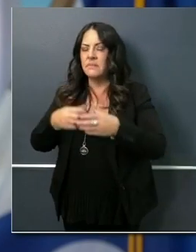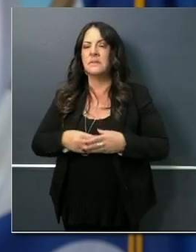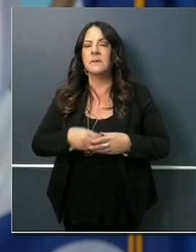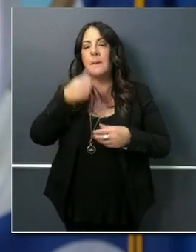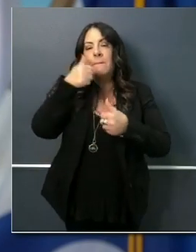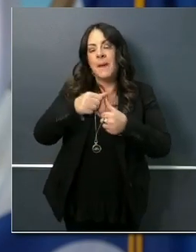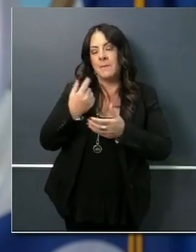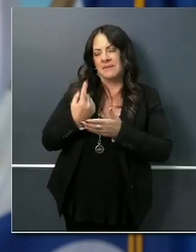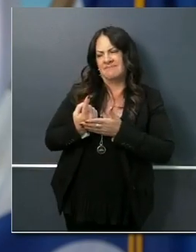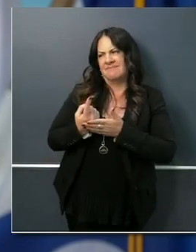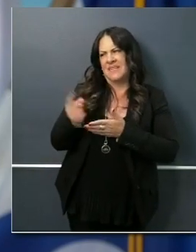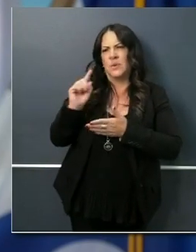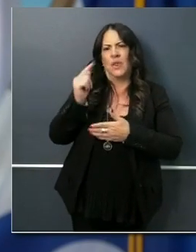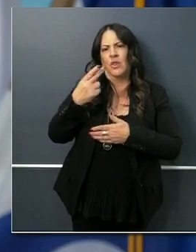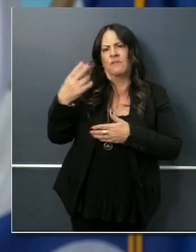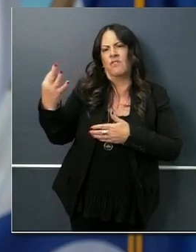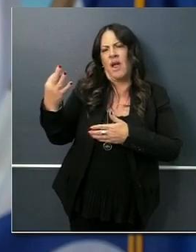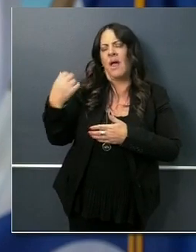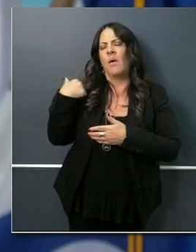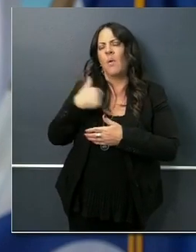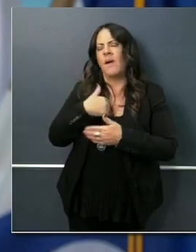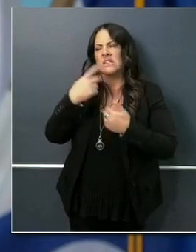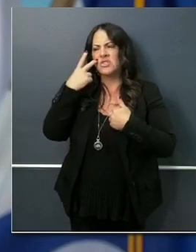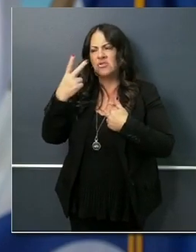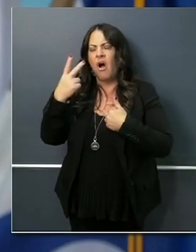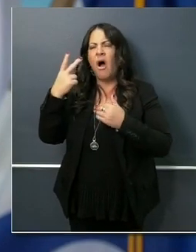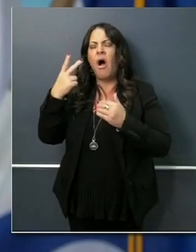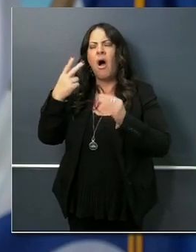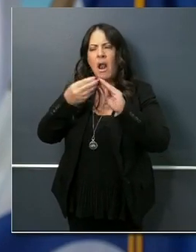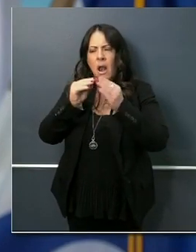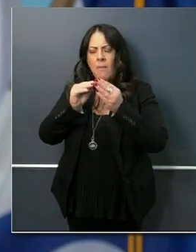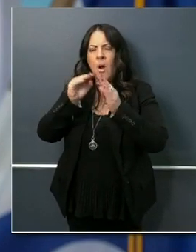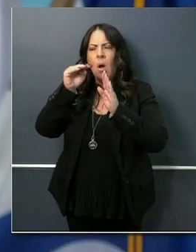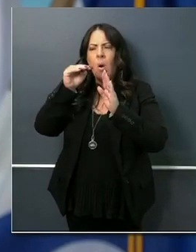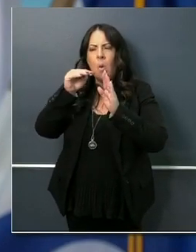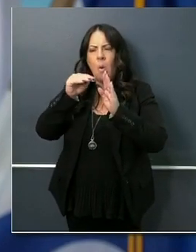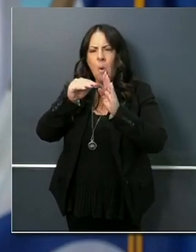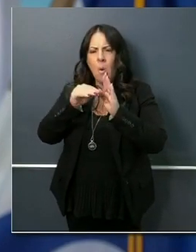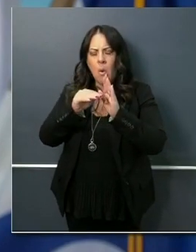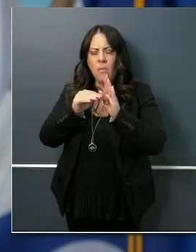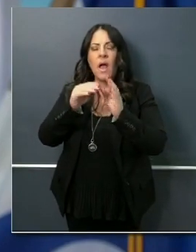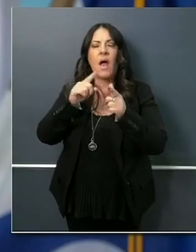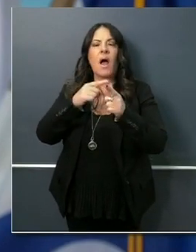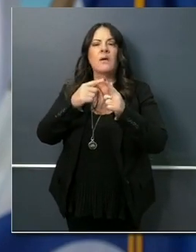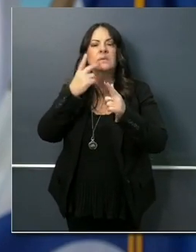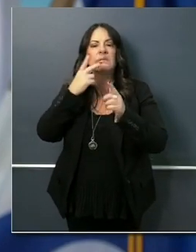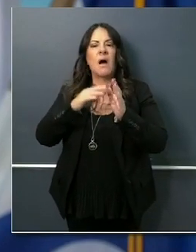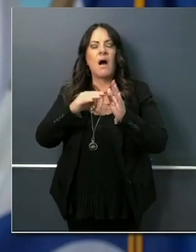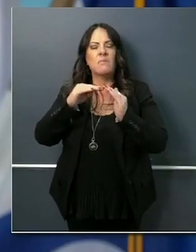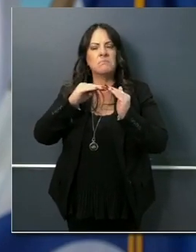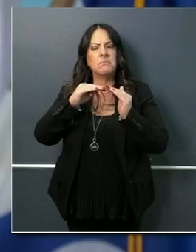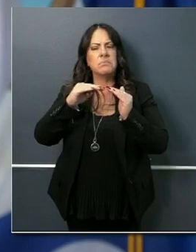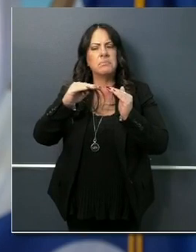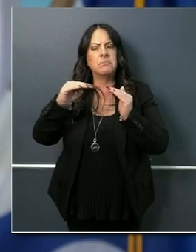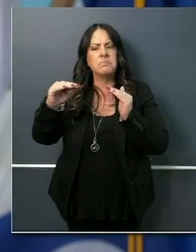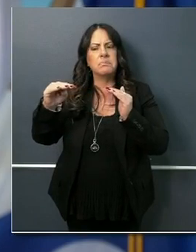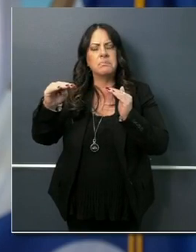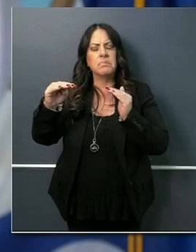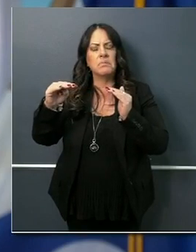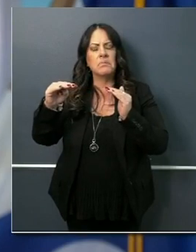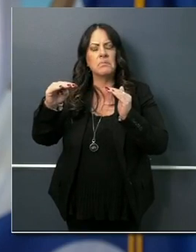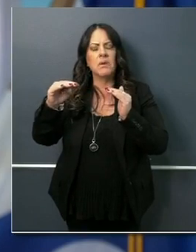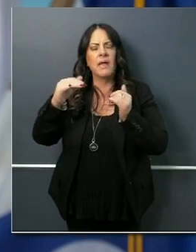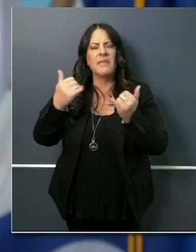back, Thursday, Friday, we actually had a decline in the number of ICUs. Then we saw a number that was flat, modest